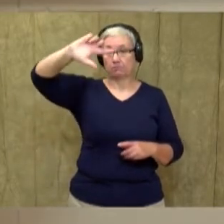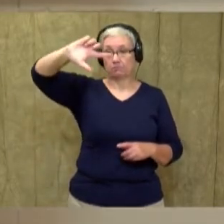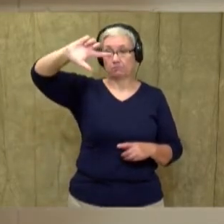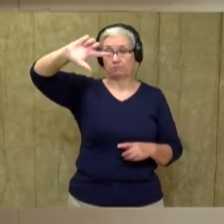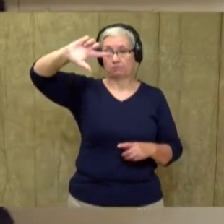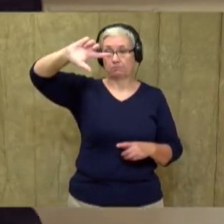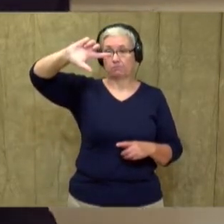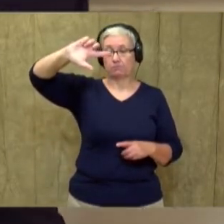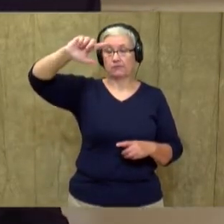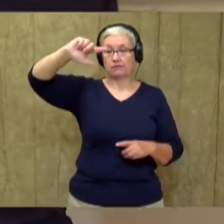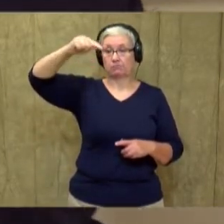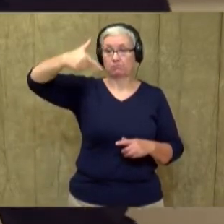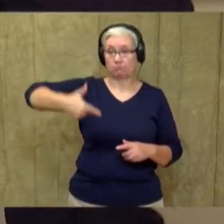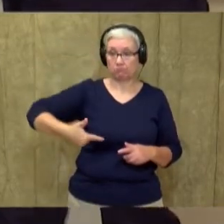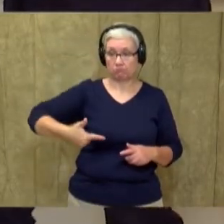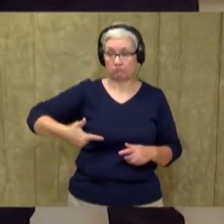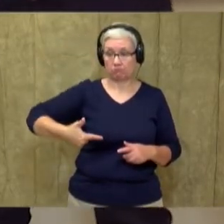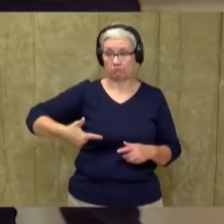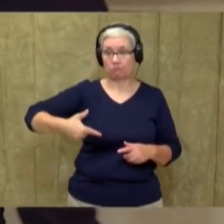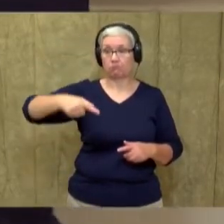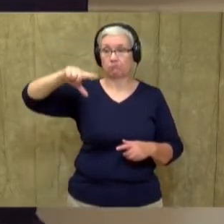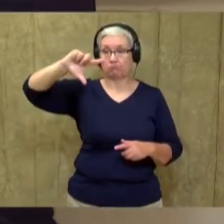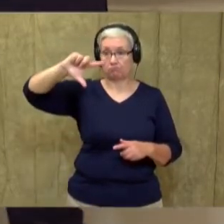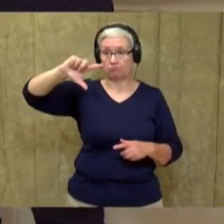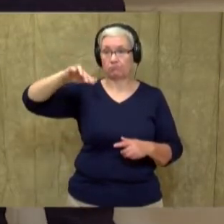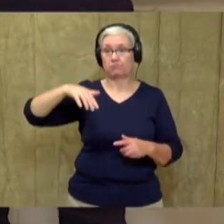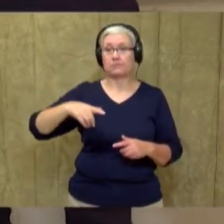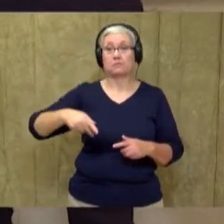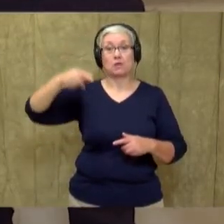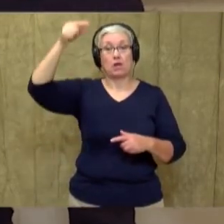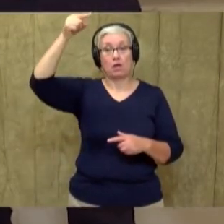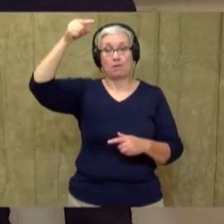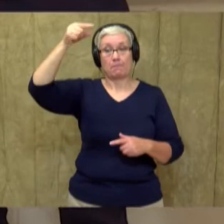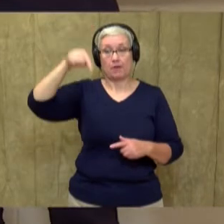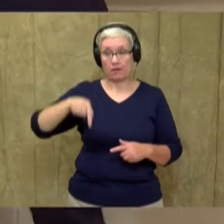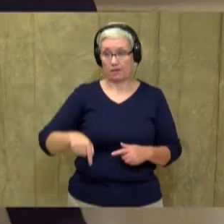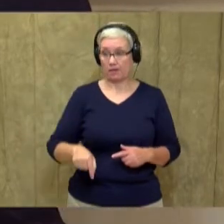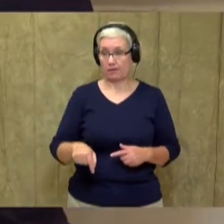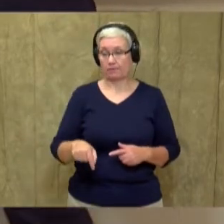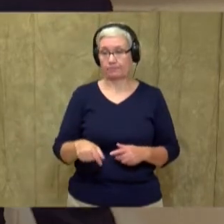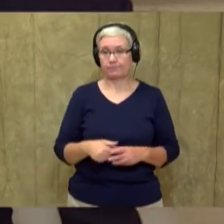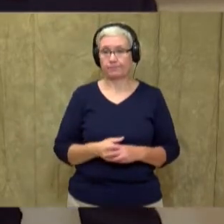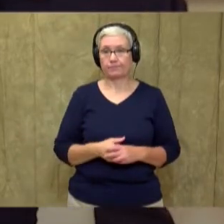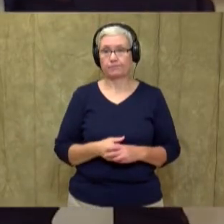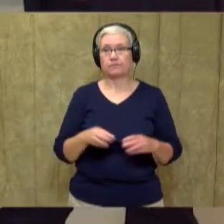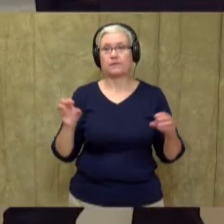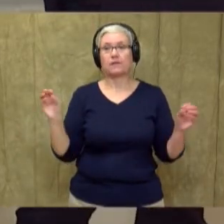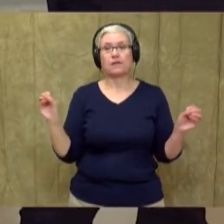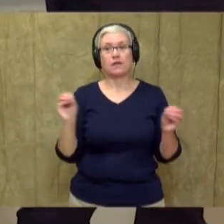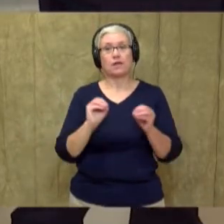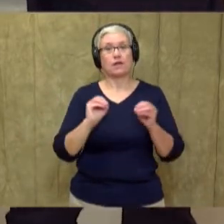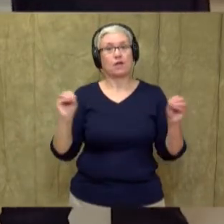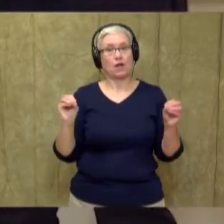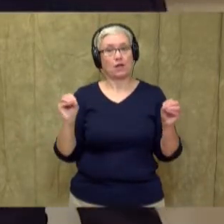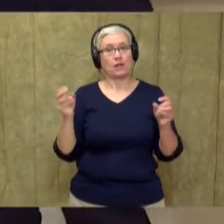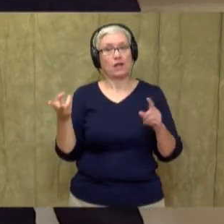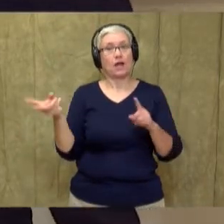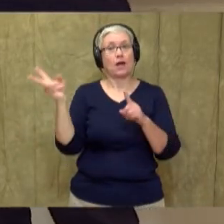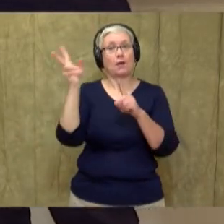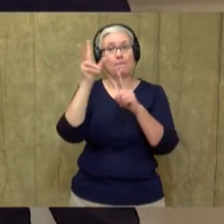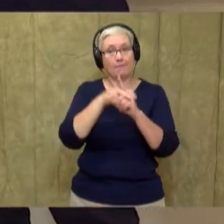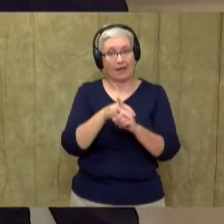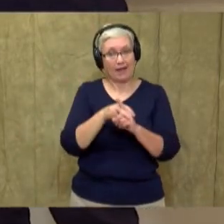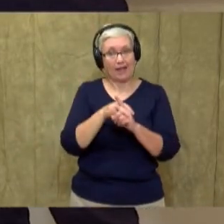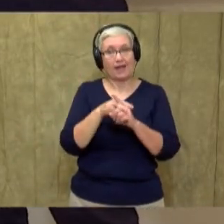it flipped? Have I moved it up? Have I moved it down? But nothing until we apply these